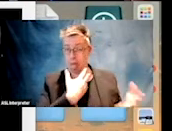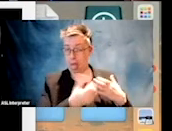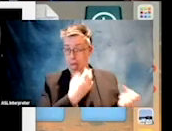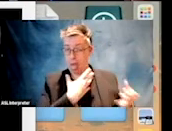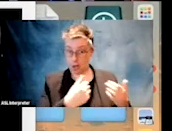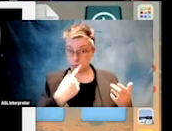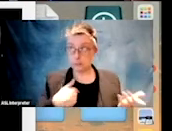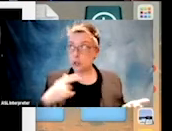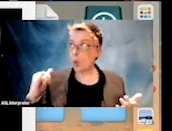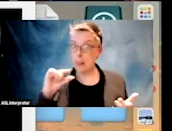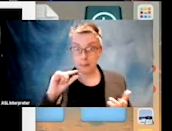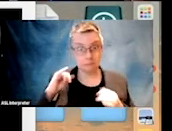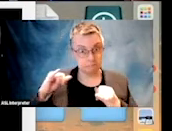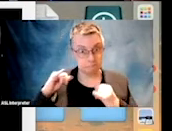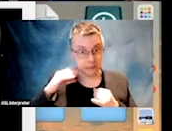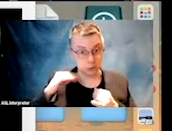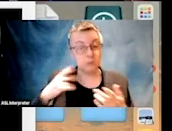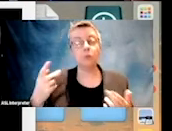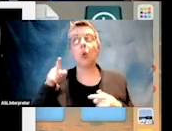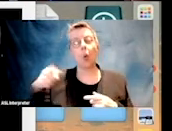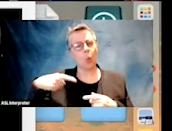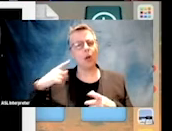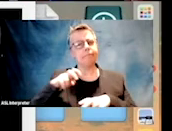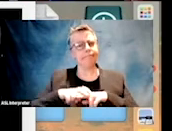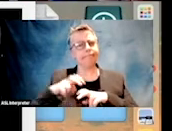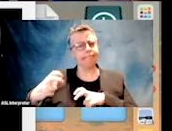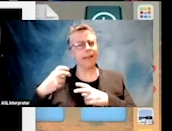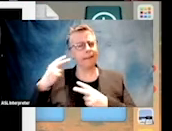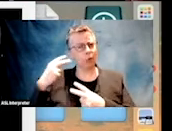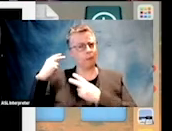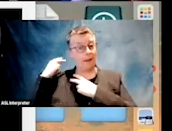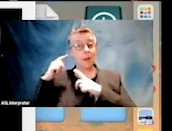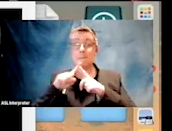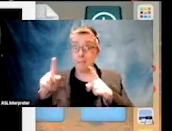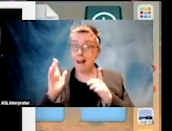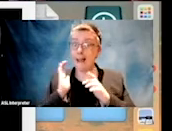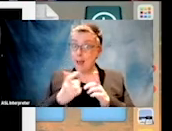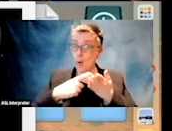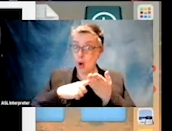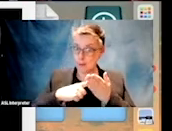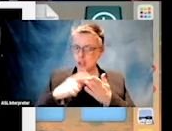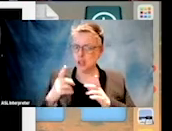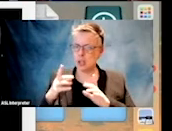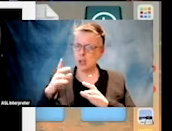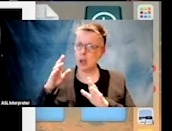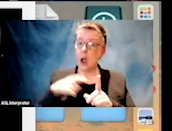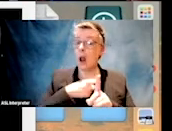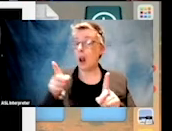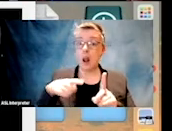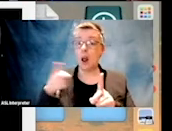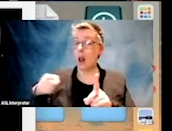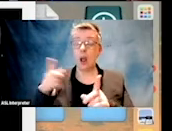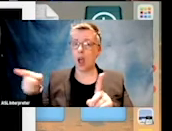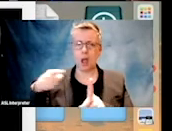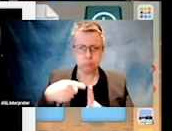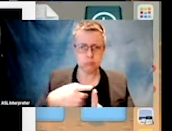So we were talking about looking back and, but our conversations kept going on to our mother. So I asked